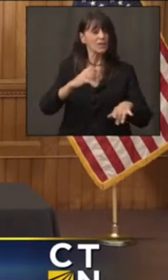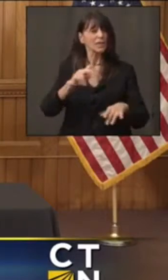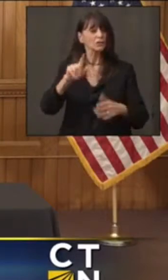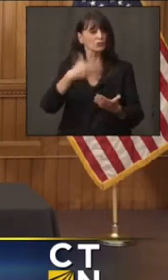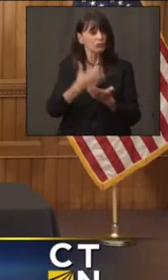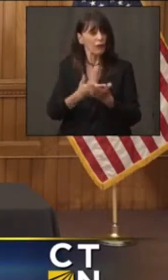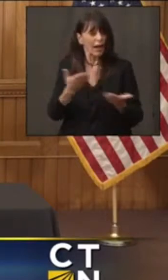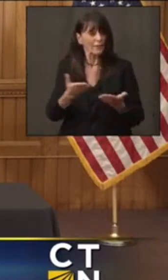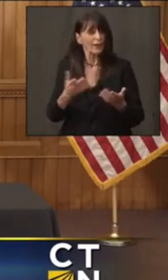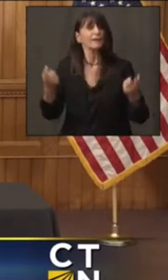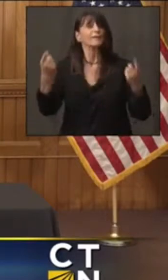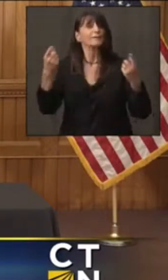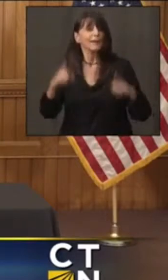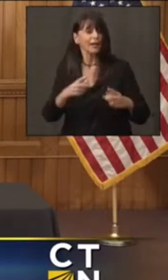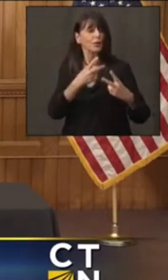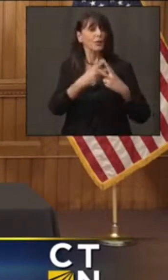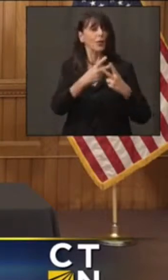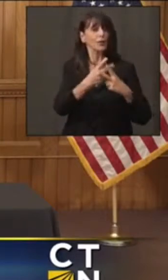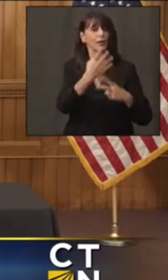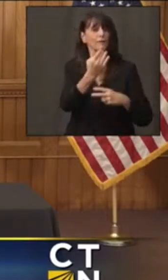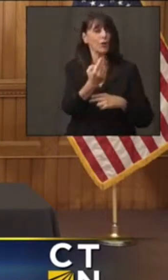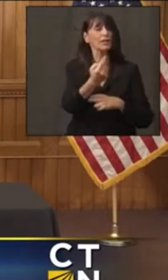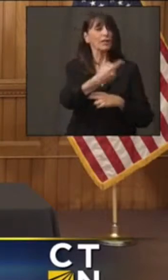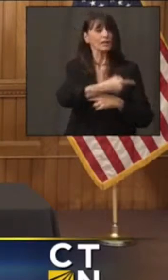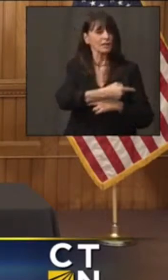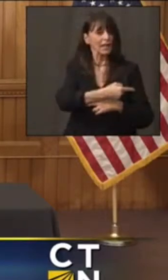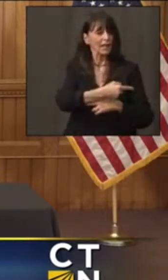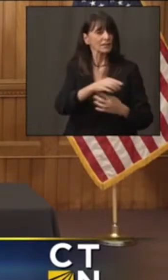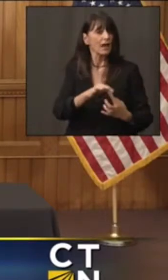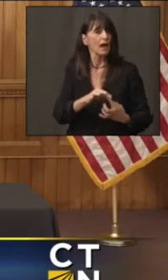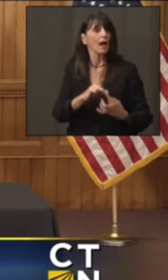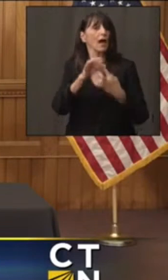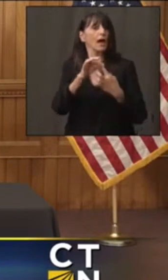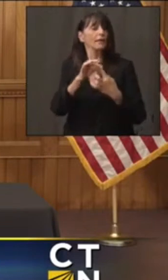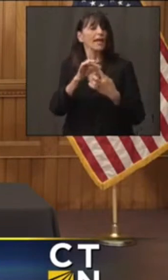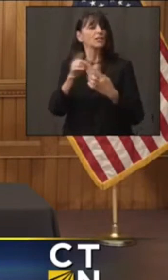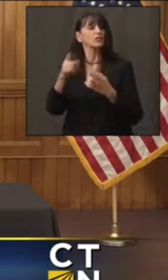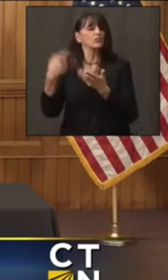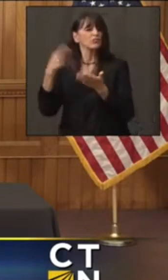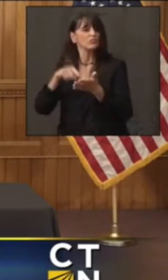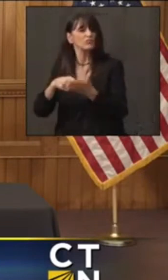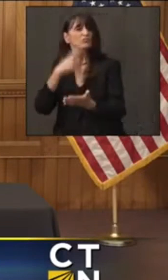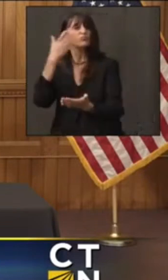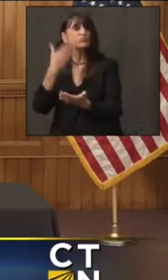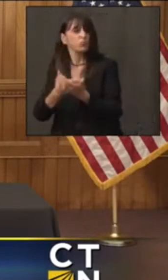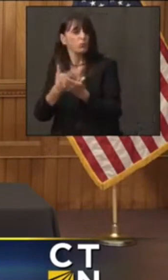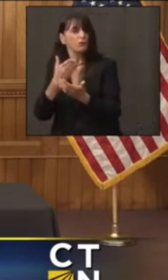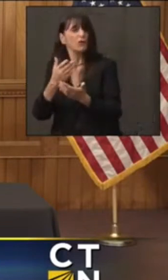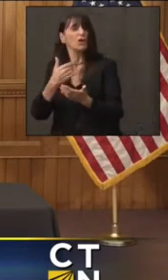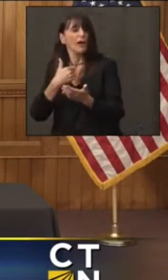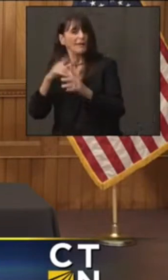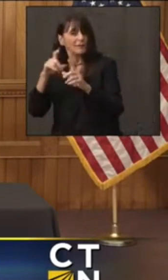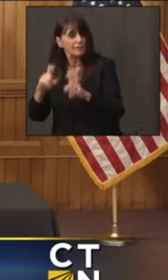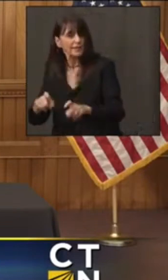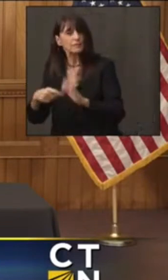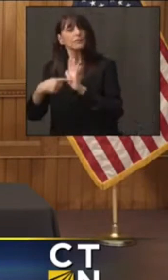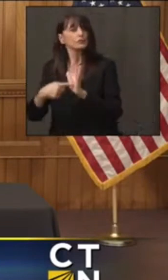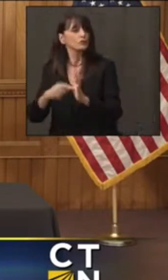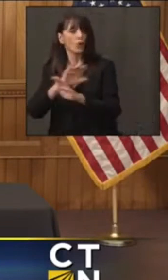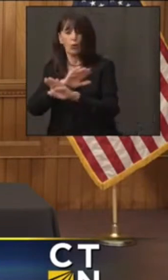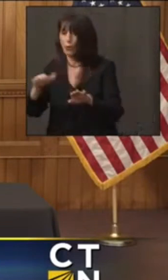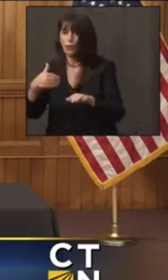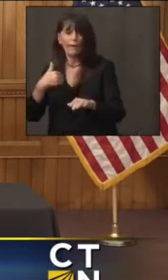here for 14 days unless you've got a negative test 72 hours prior to your arrival